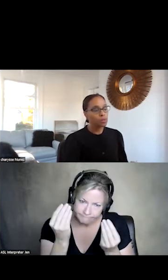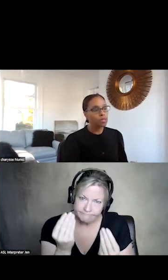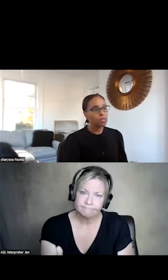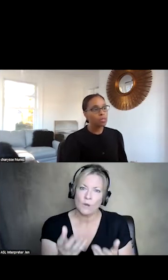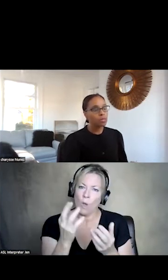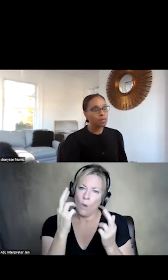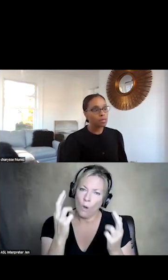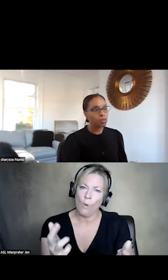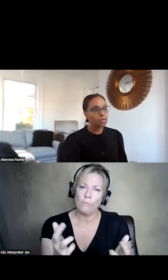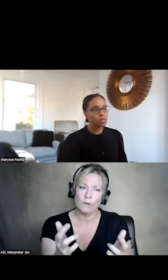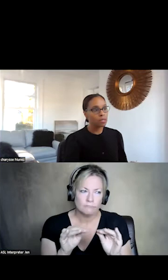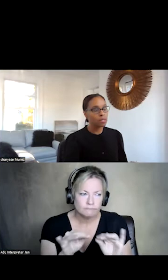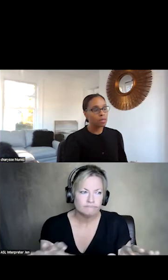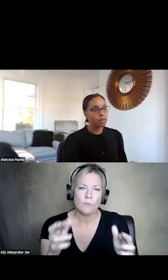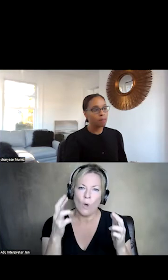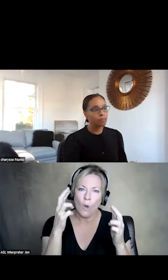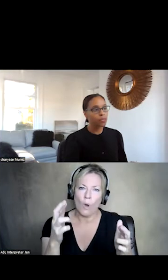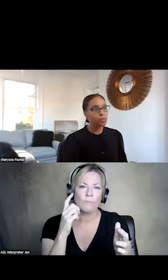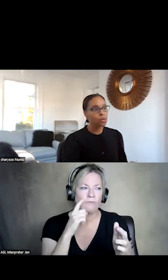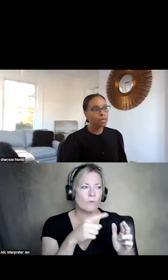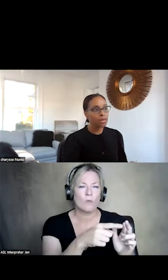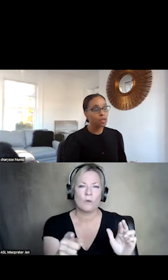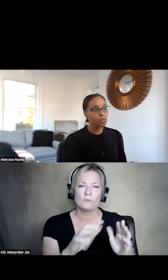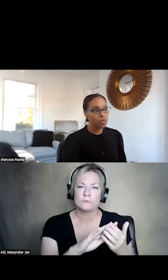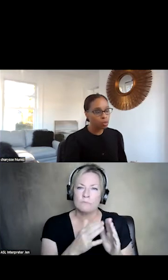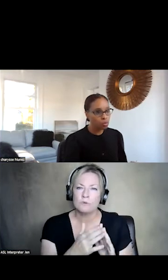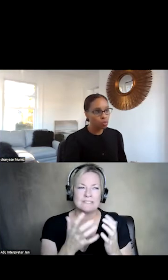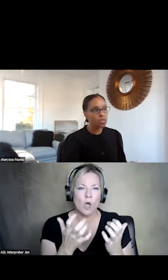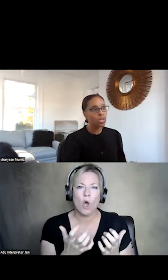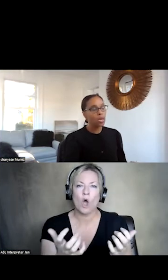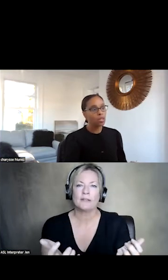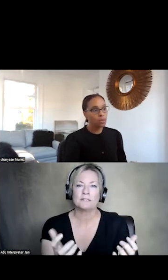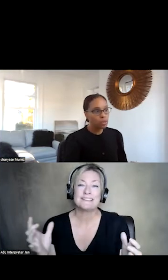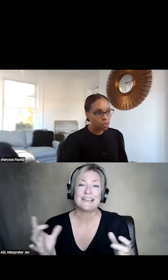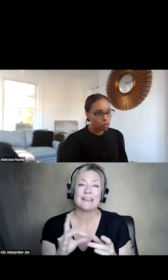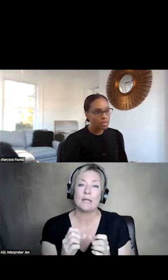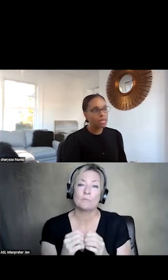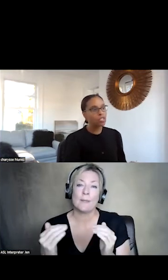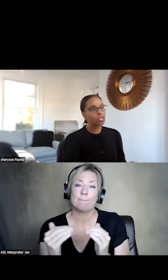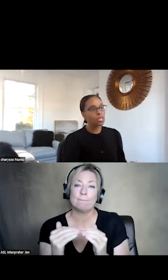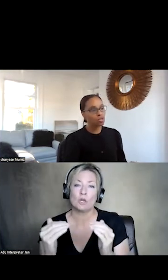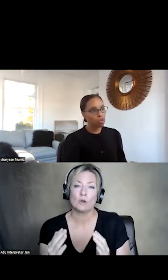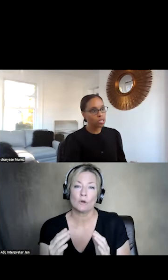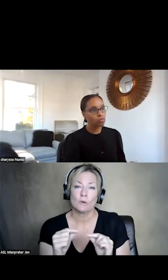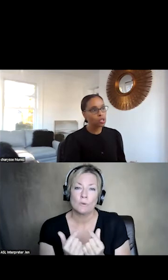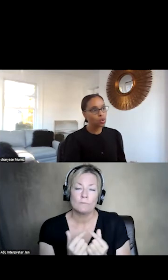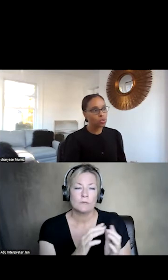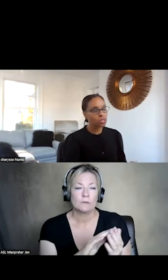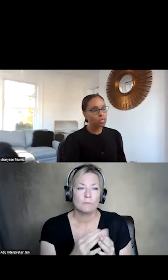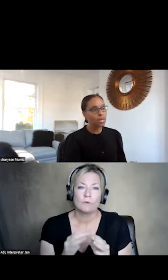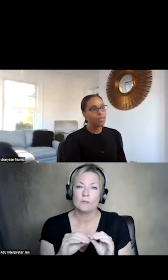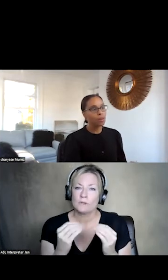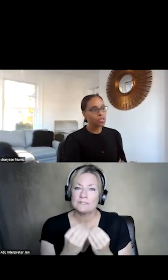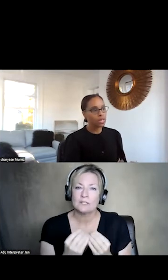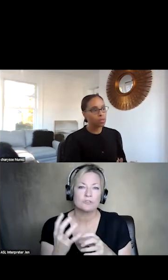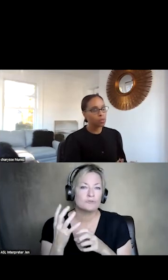these communities and these audiences through connecting with peer groups, community organizations, and trusted